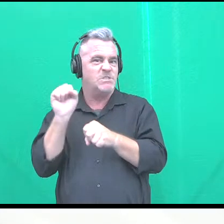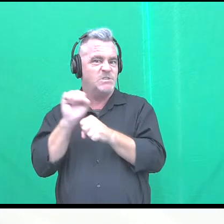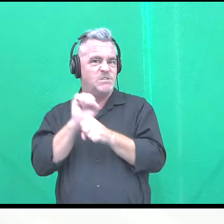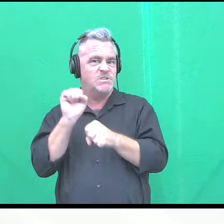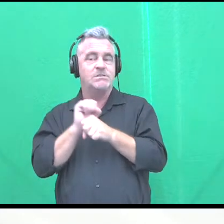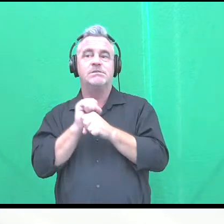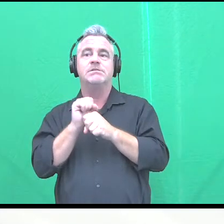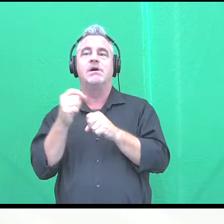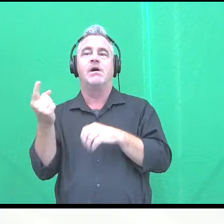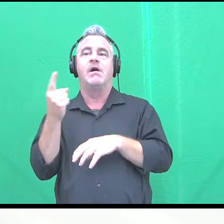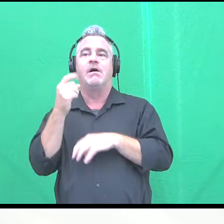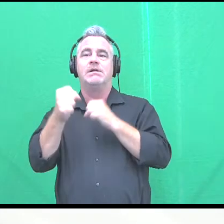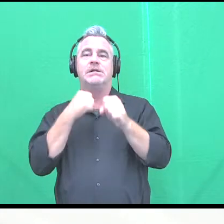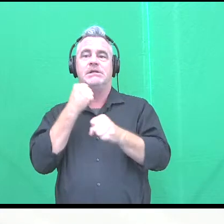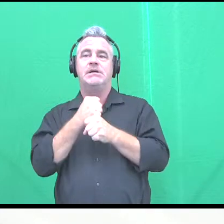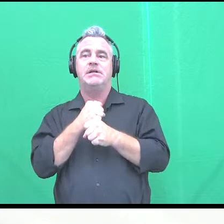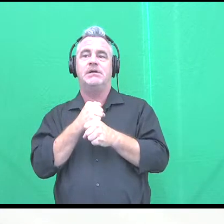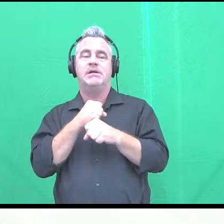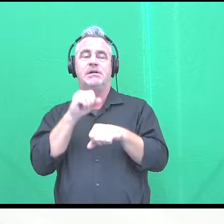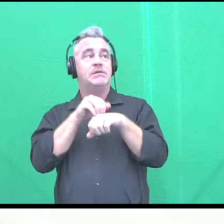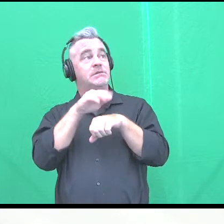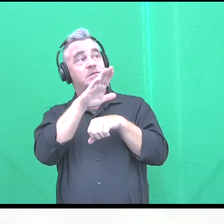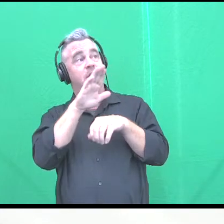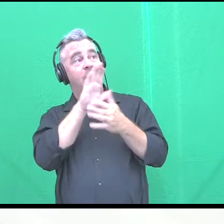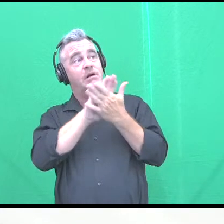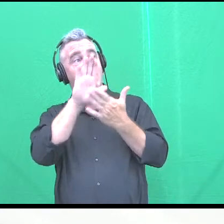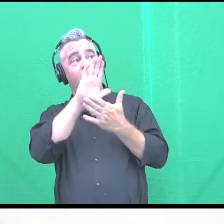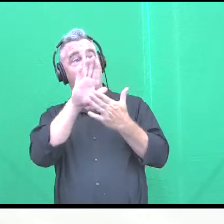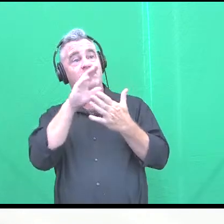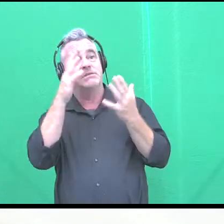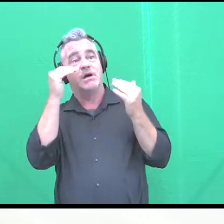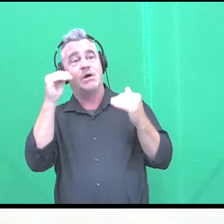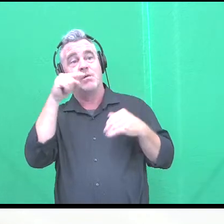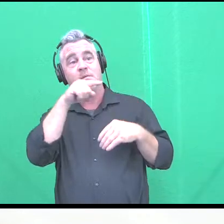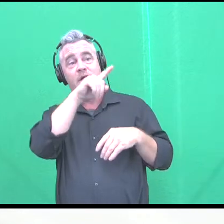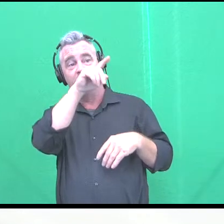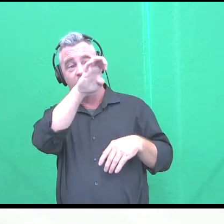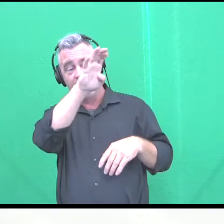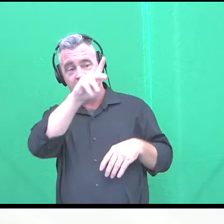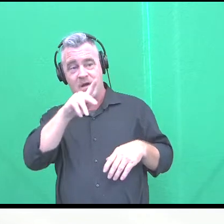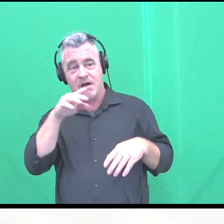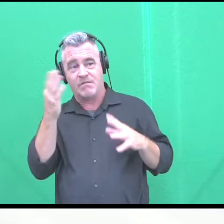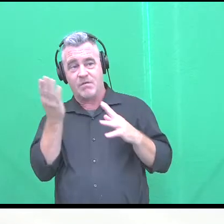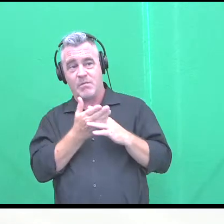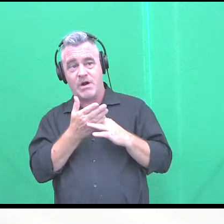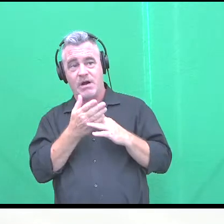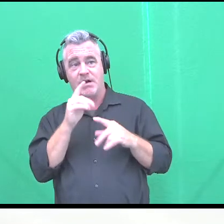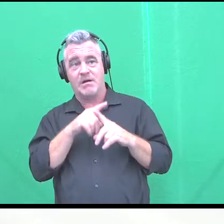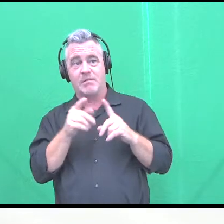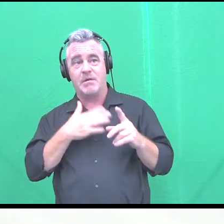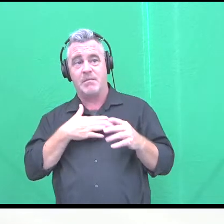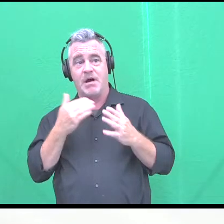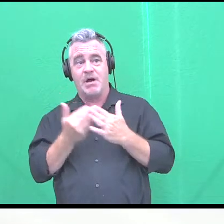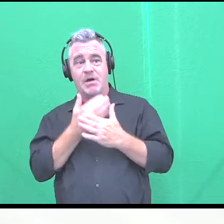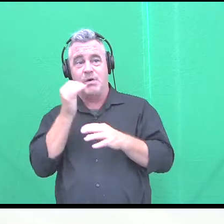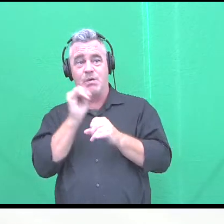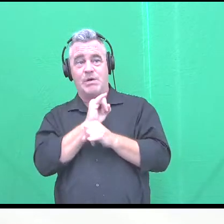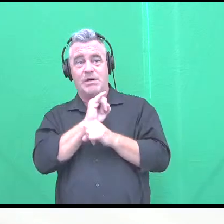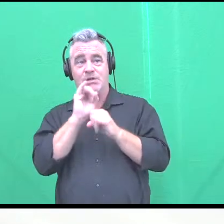now they're headed to college, and I hope I'll be able to meet them when they come home for a break. My new interns have already started,